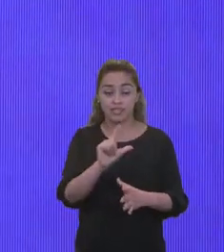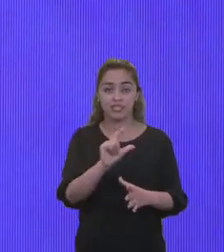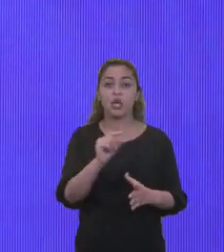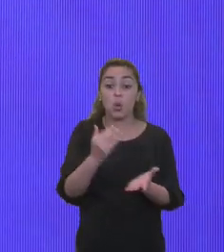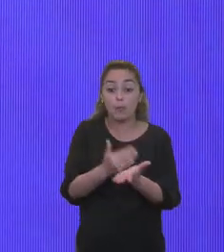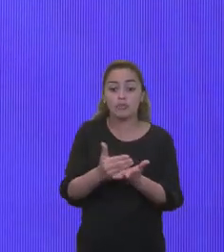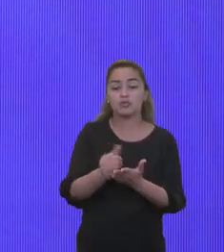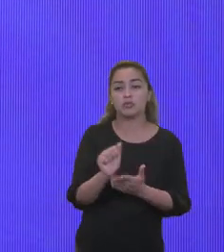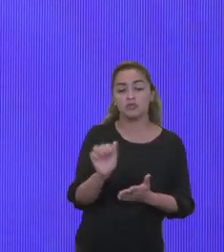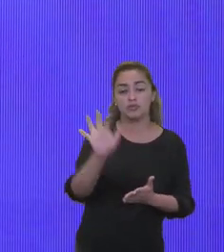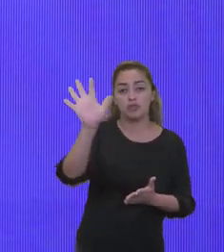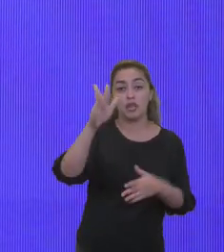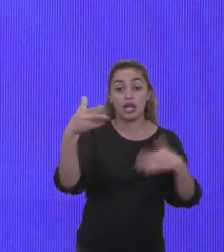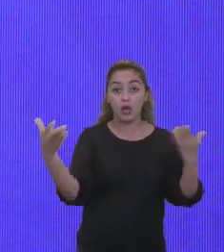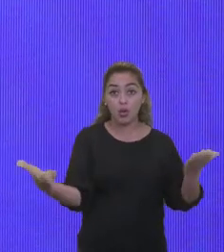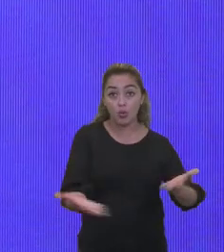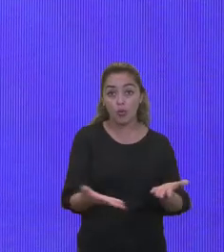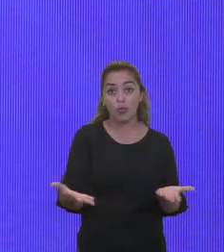nowadays,